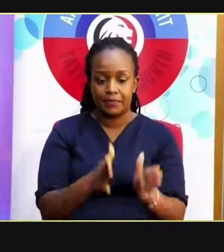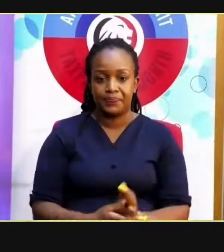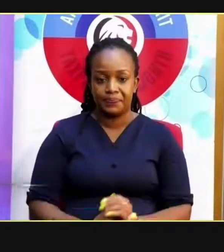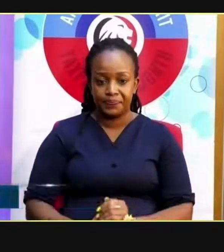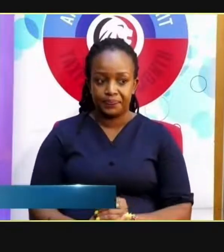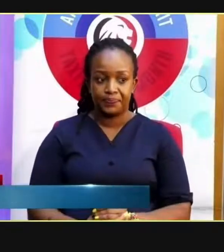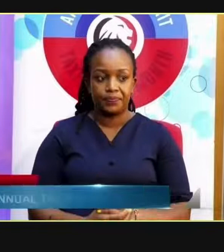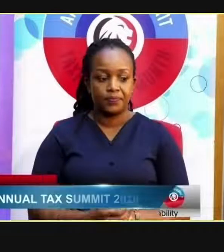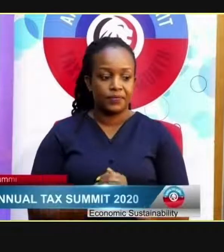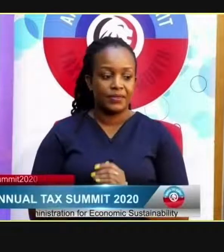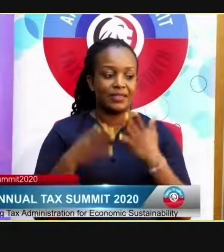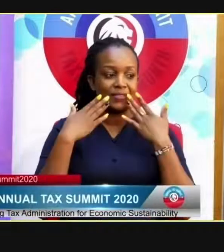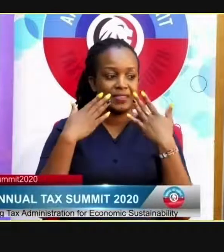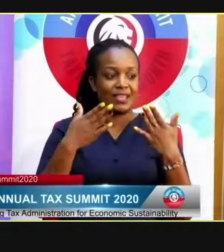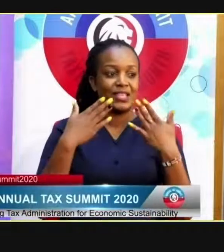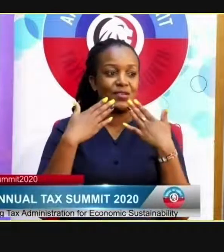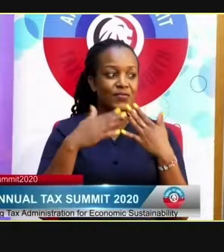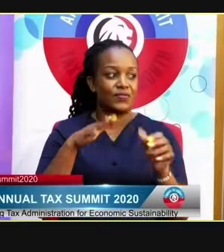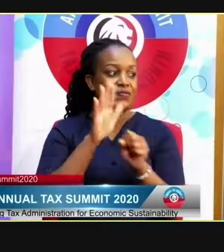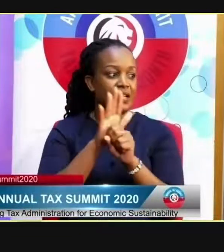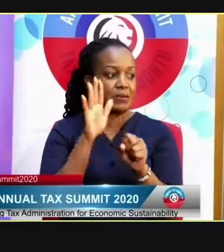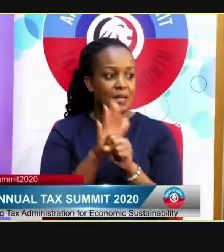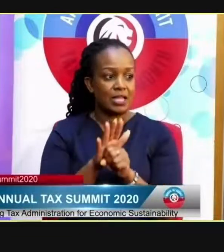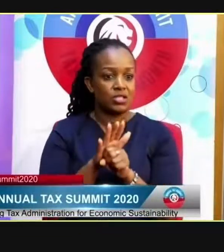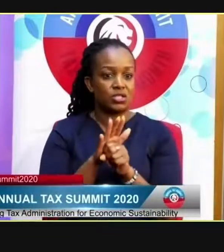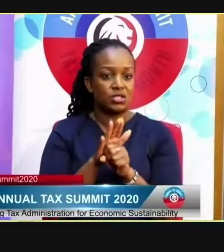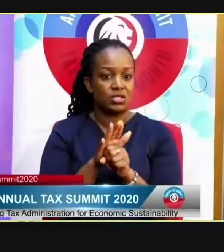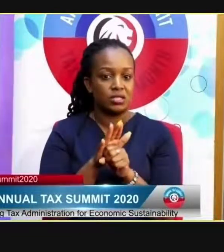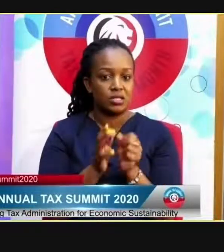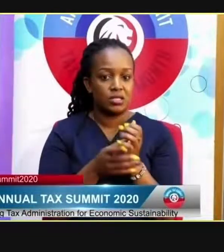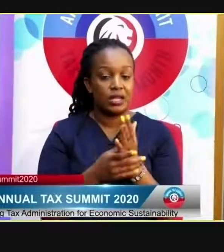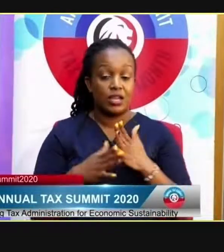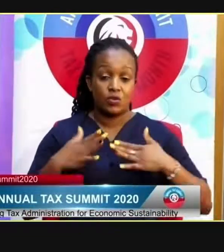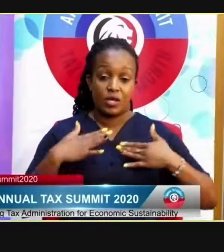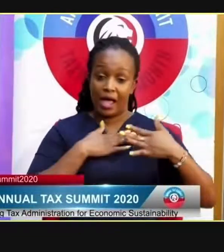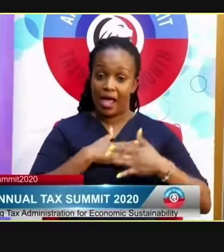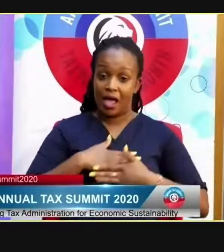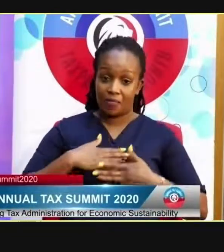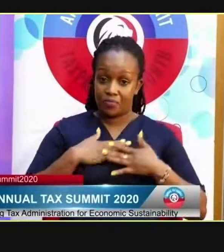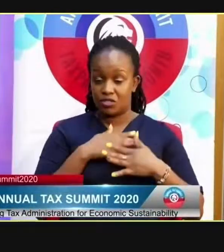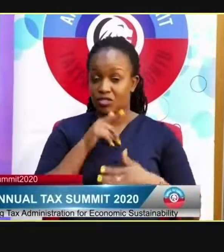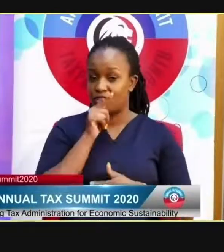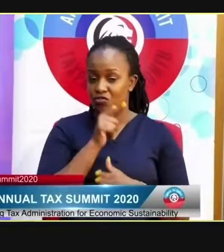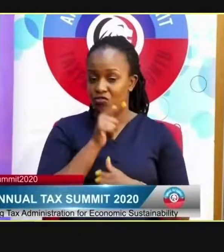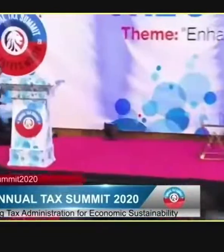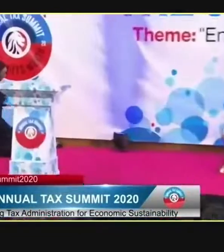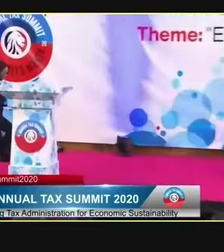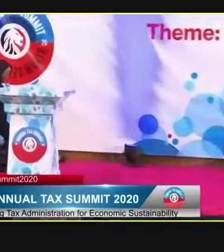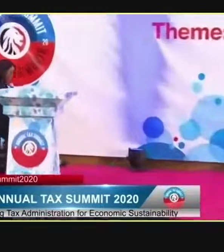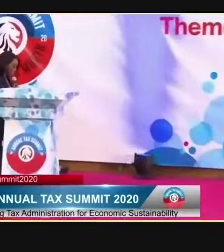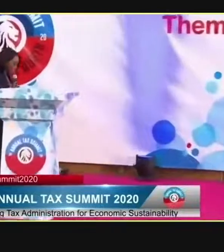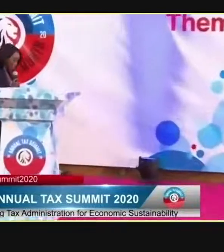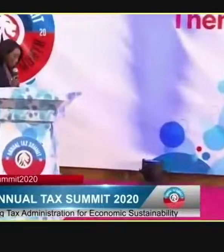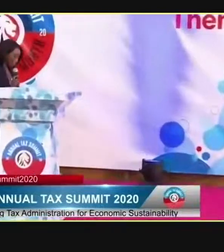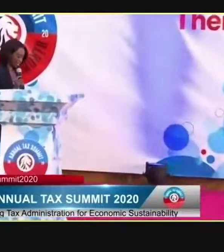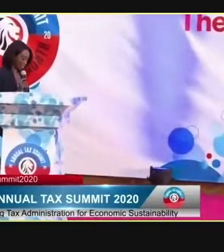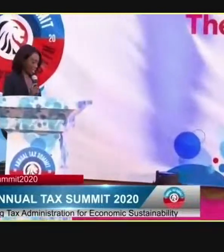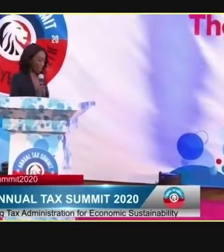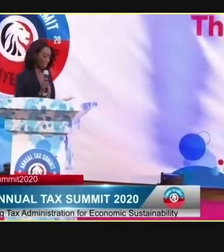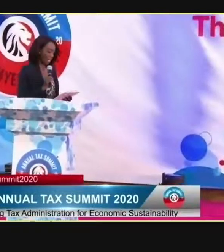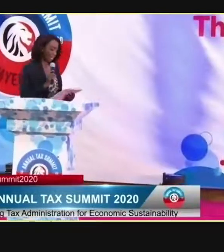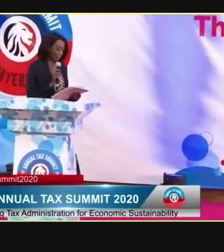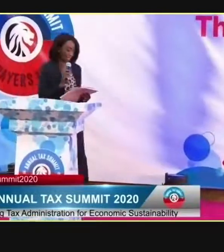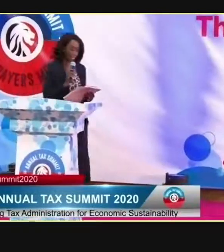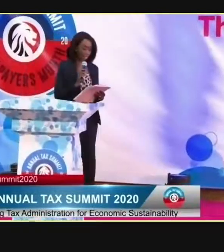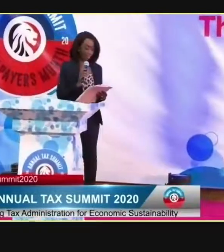Thank you very much, Logan. And we really appreciate you setting the stage for the conversation that we are